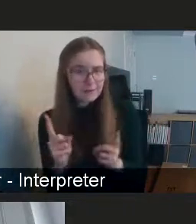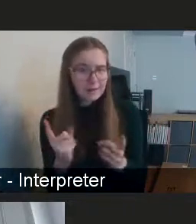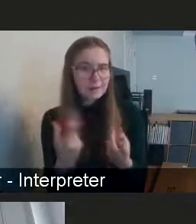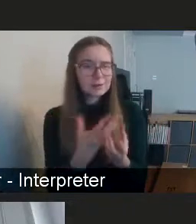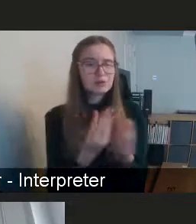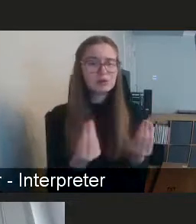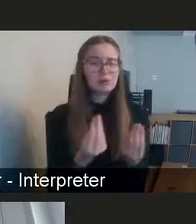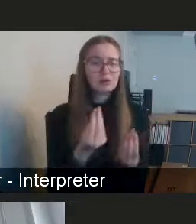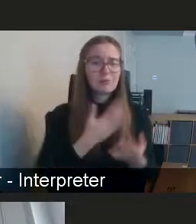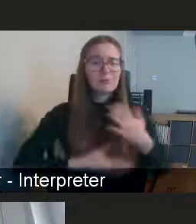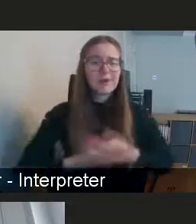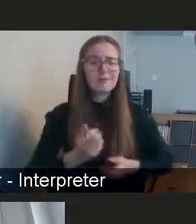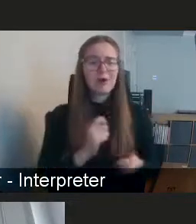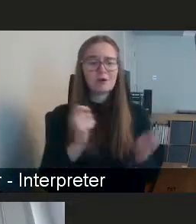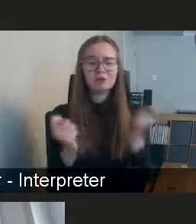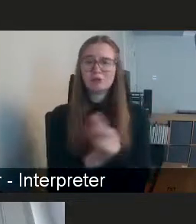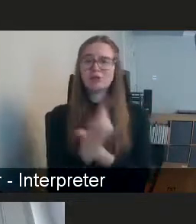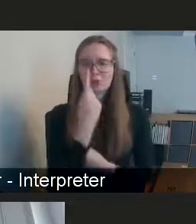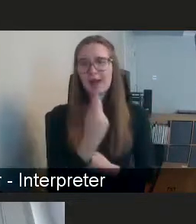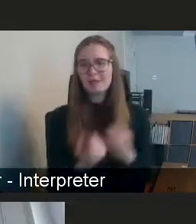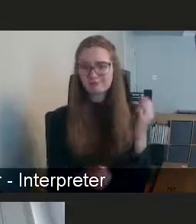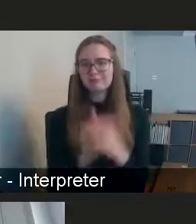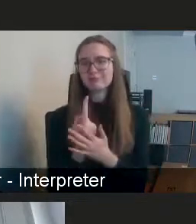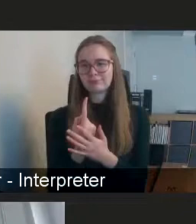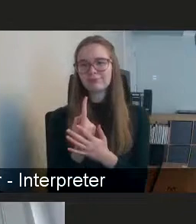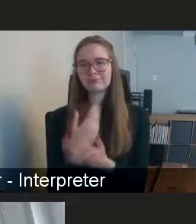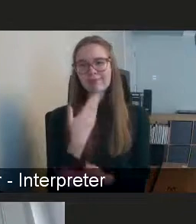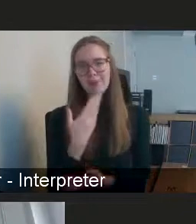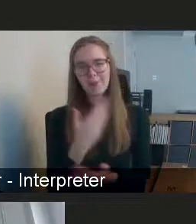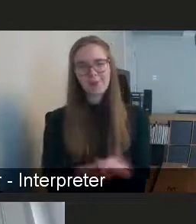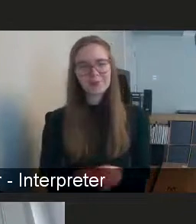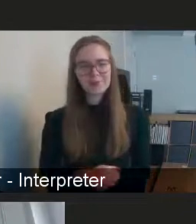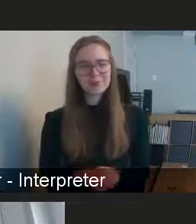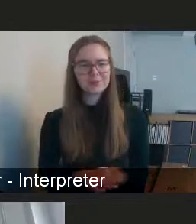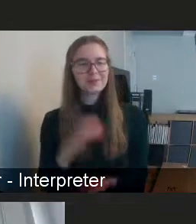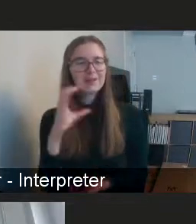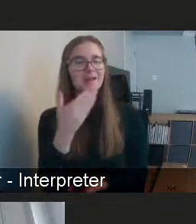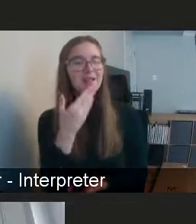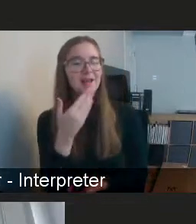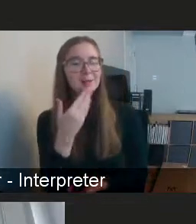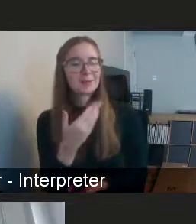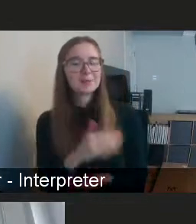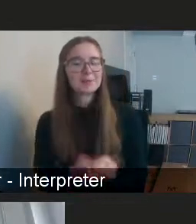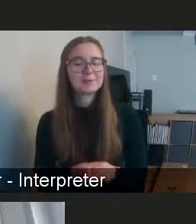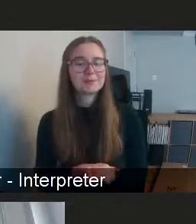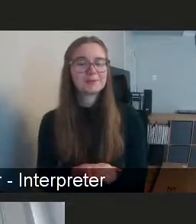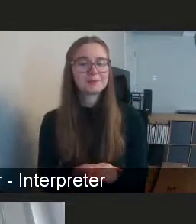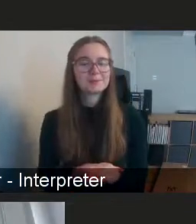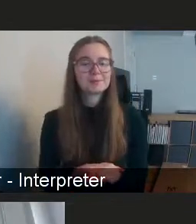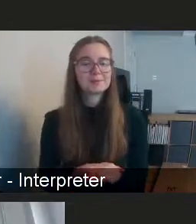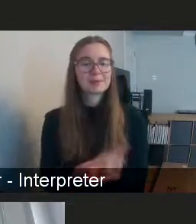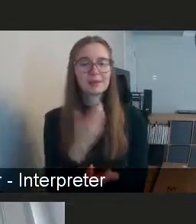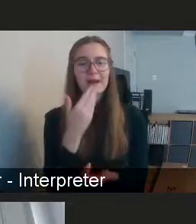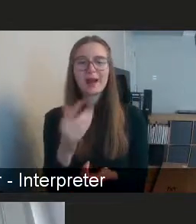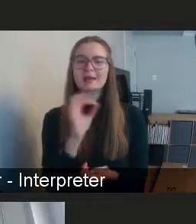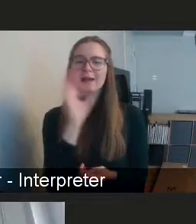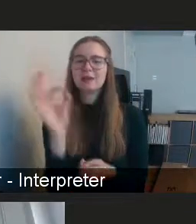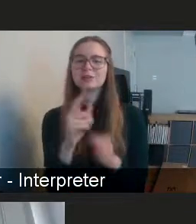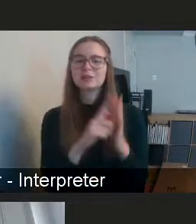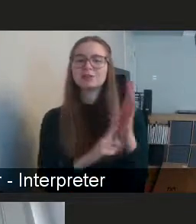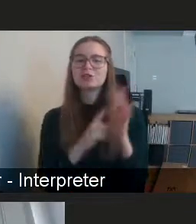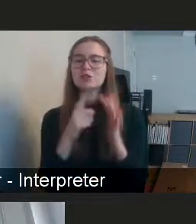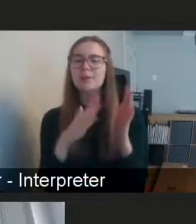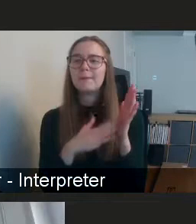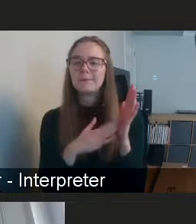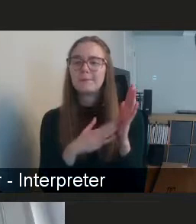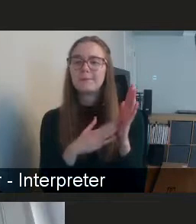behavior changes do happen. Thank you. Thank you, Dr. Malik. Can I just ask Jim,